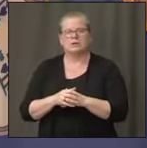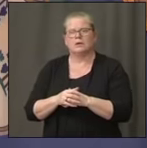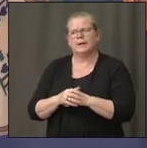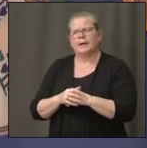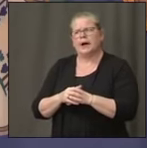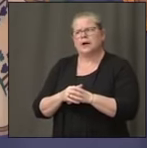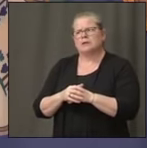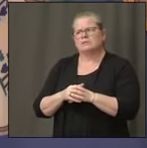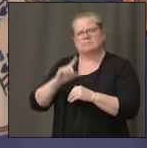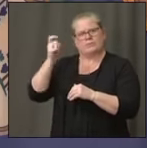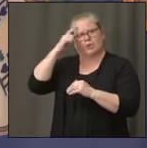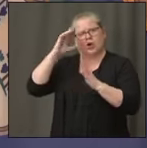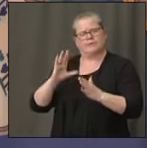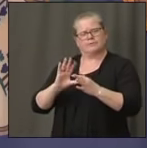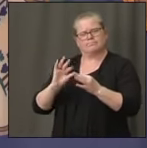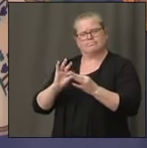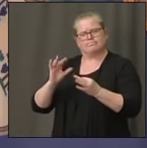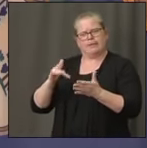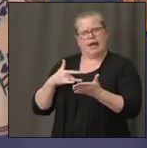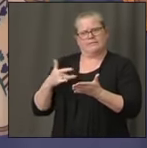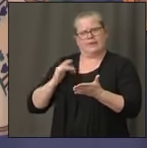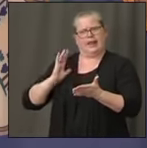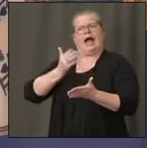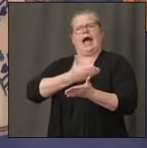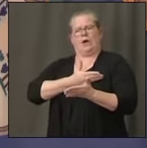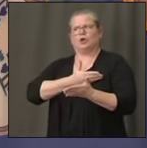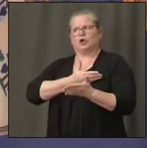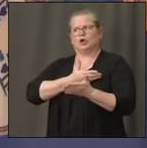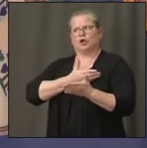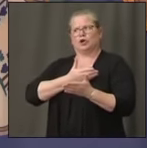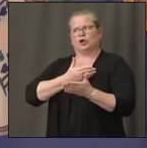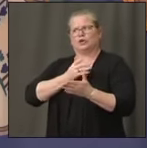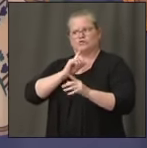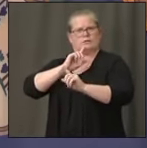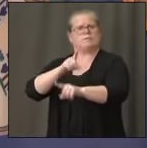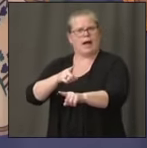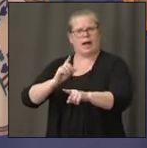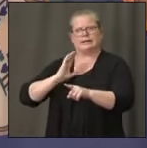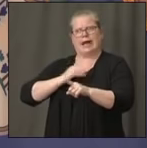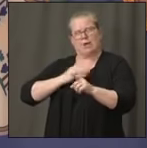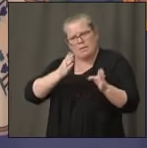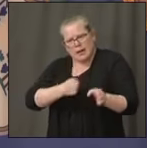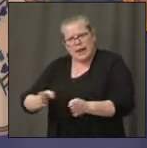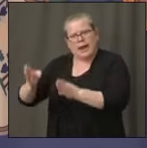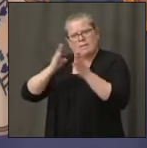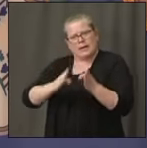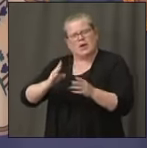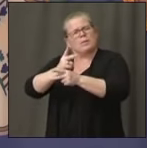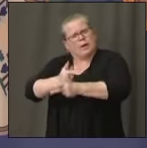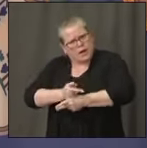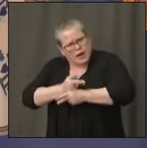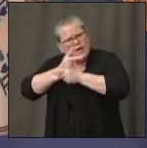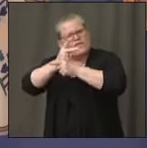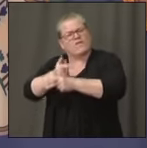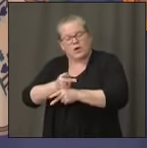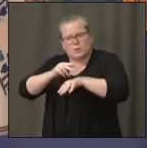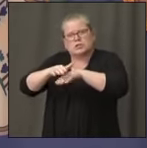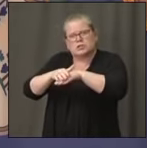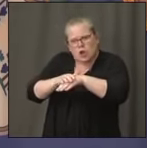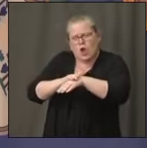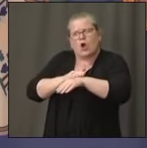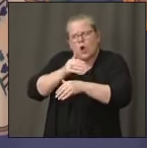you know, of people at protests or people getting casual on the beach and not wearing their mask or